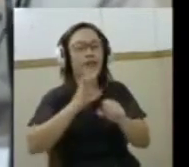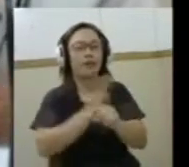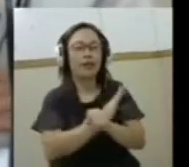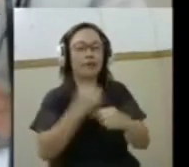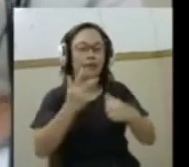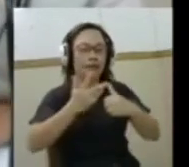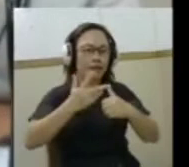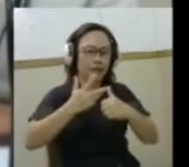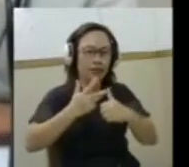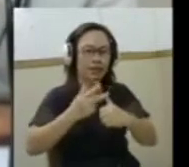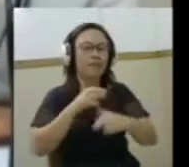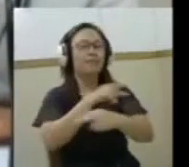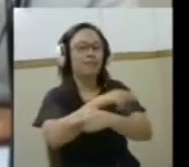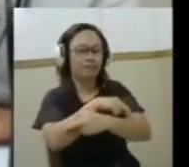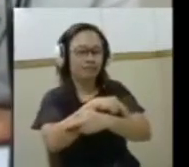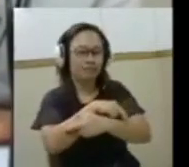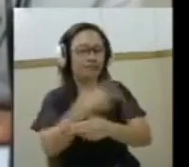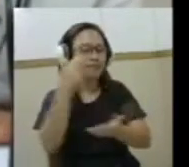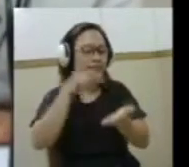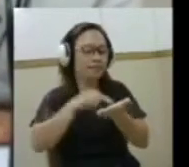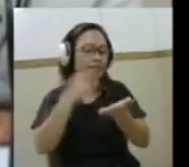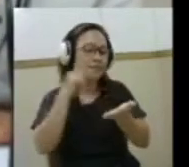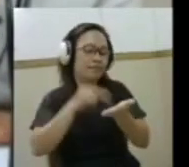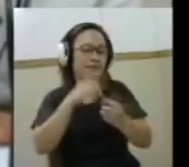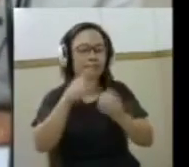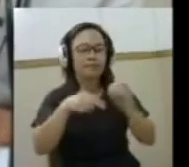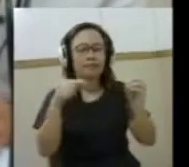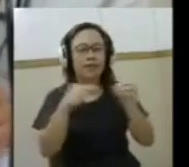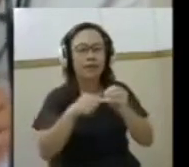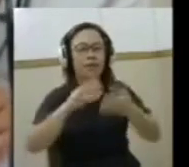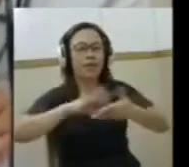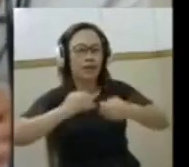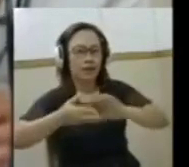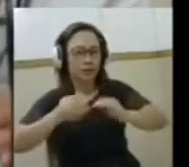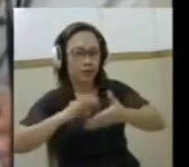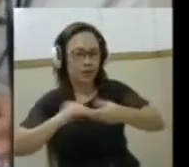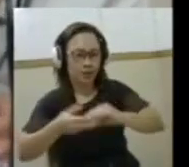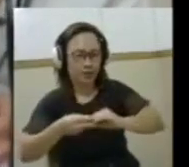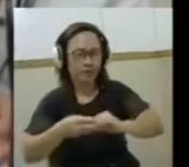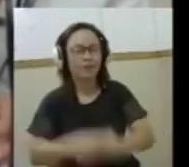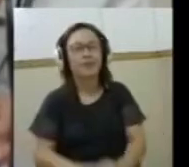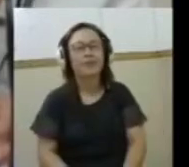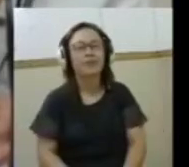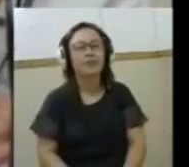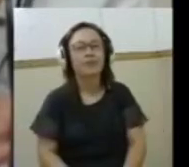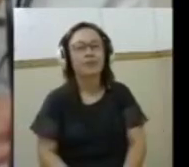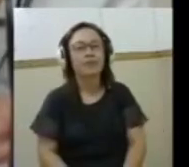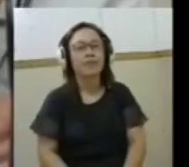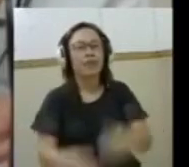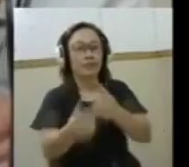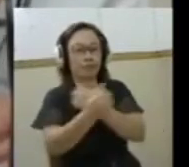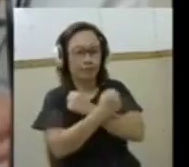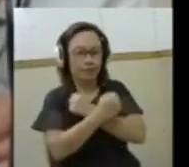third, relax and take down notes or details about the story. There you have it, learners. We would love to hear